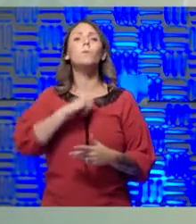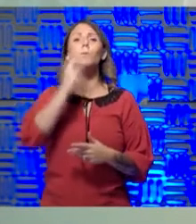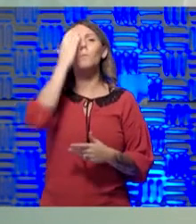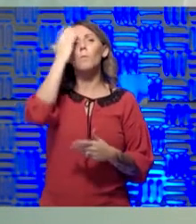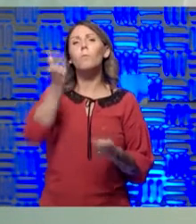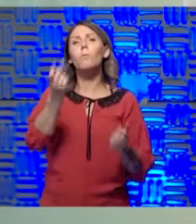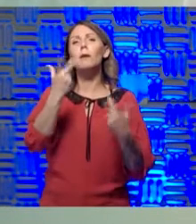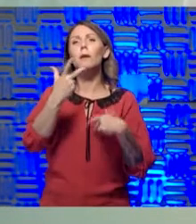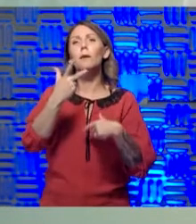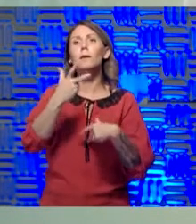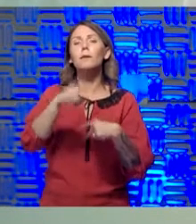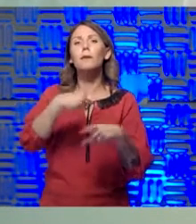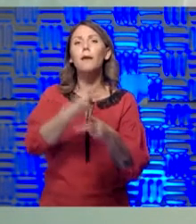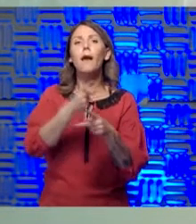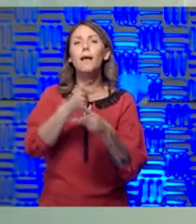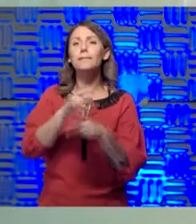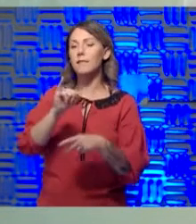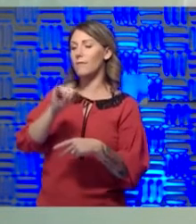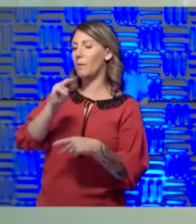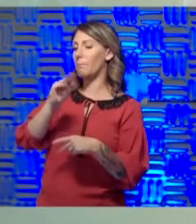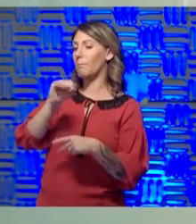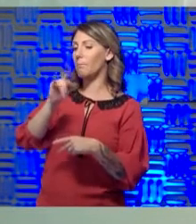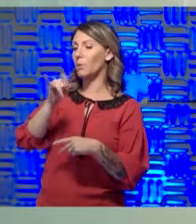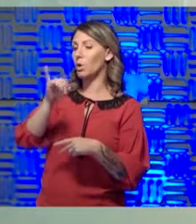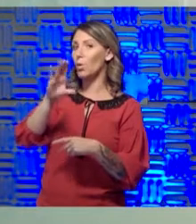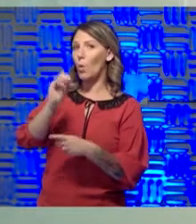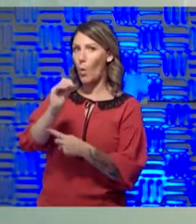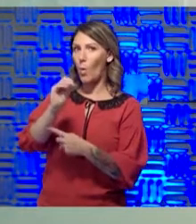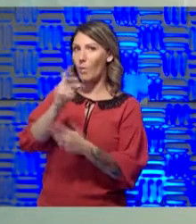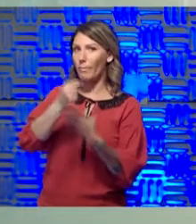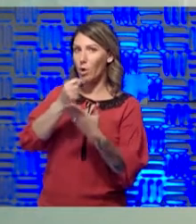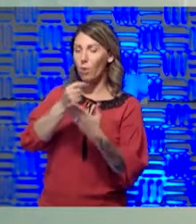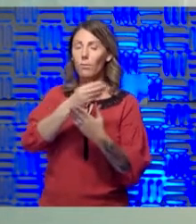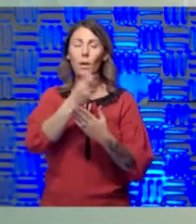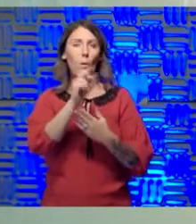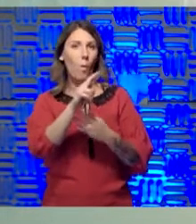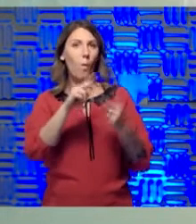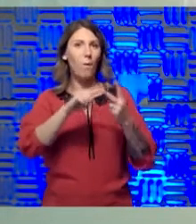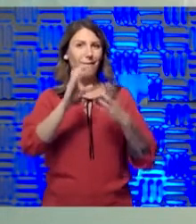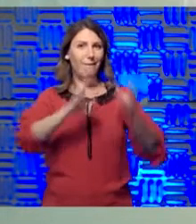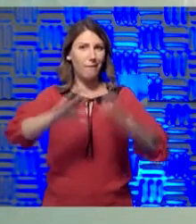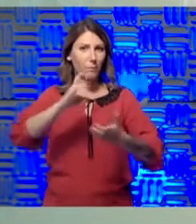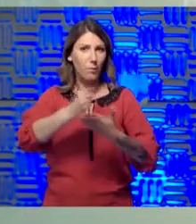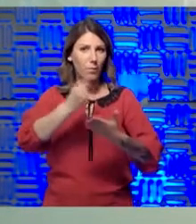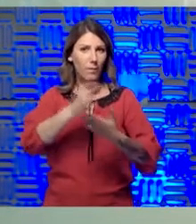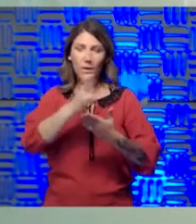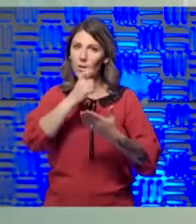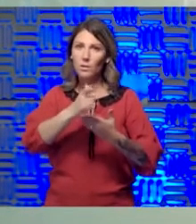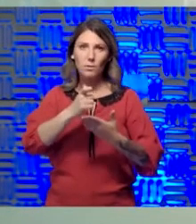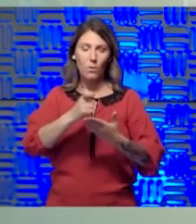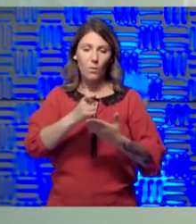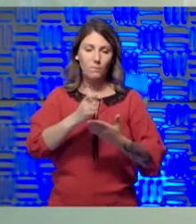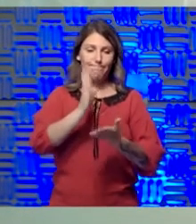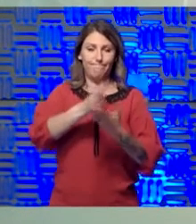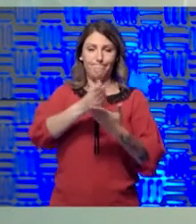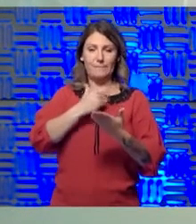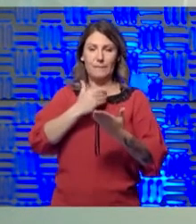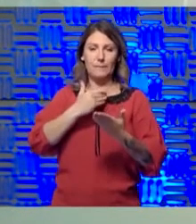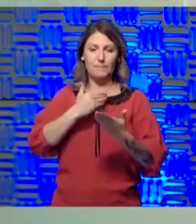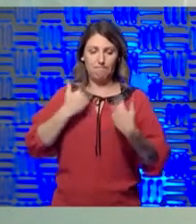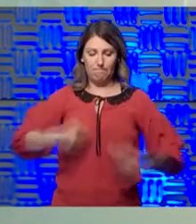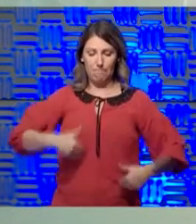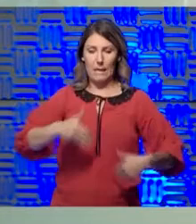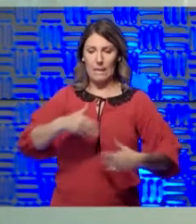of immunotherapy and other types of chemotherapy don't suppress the immune system to make the patient